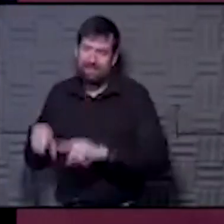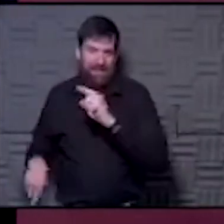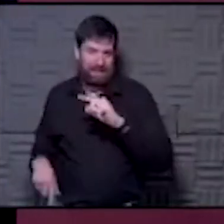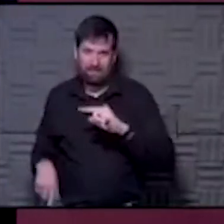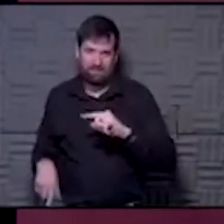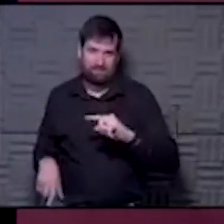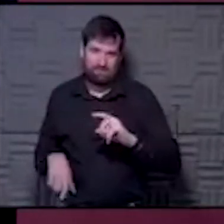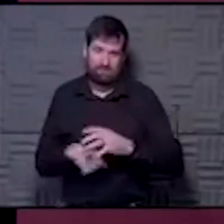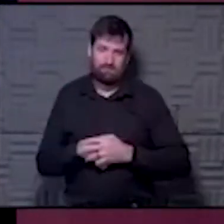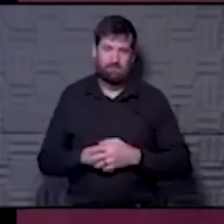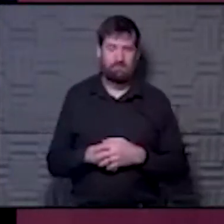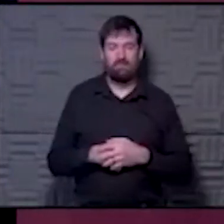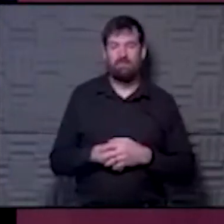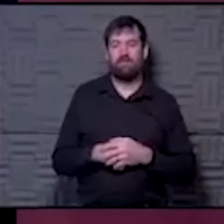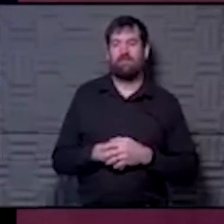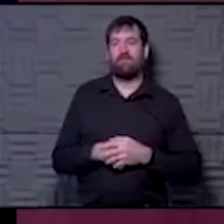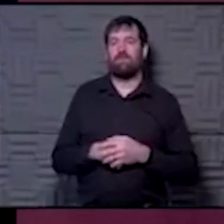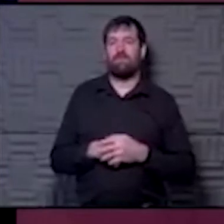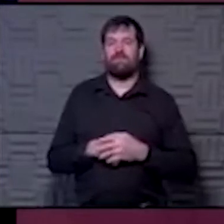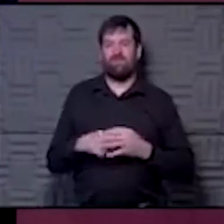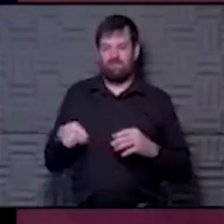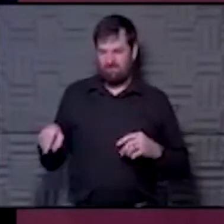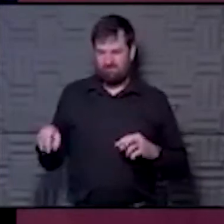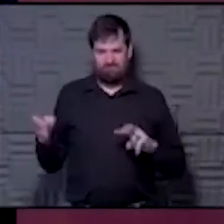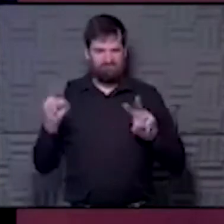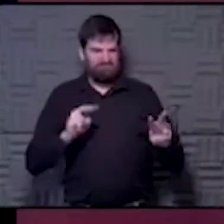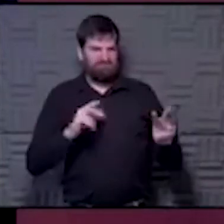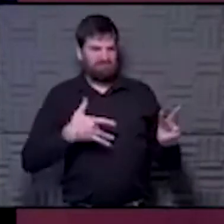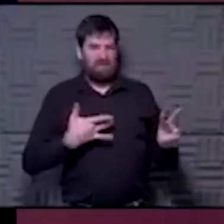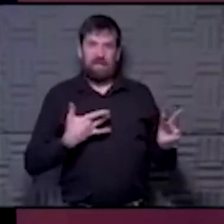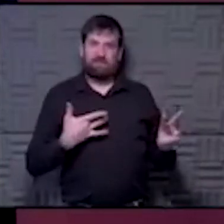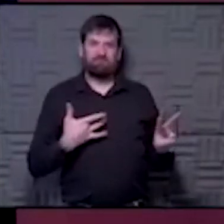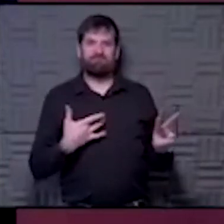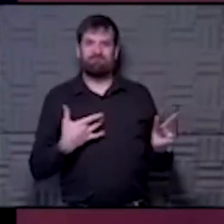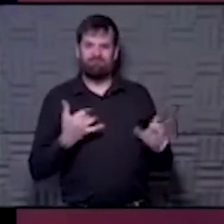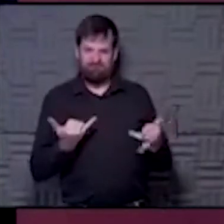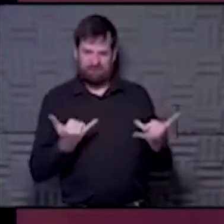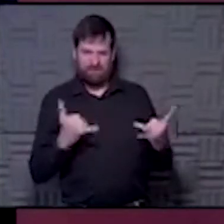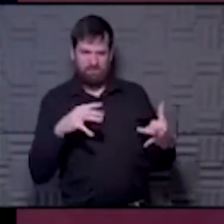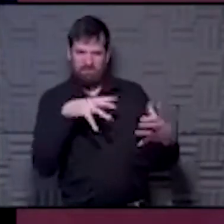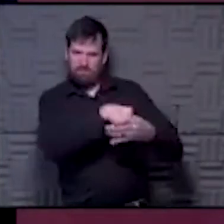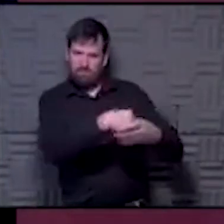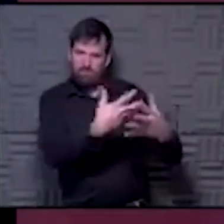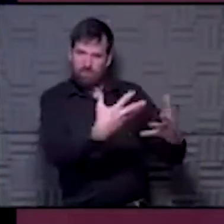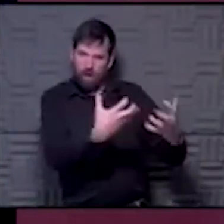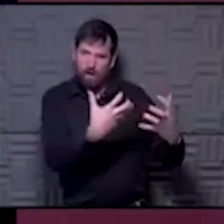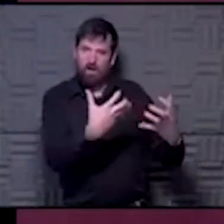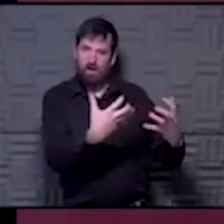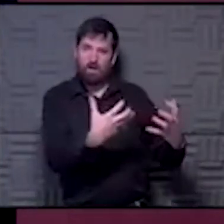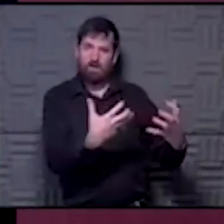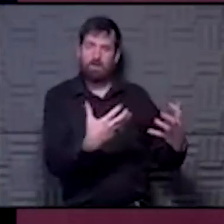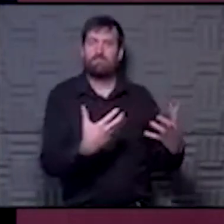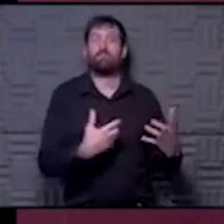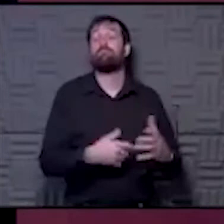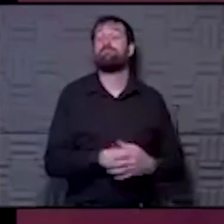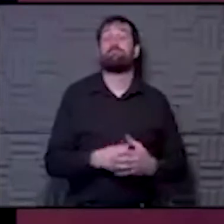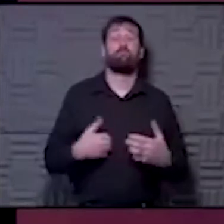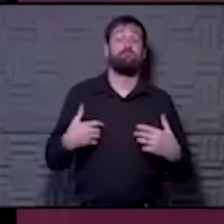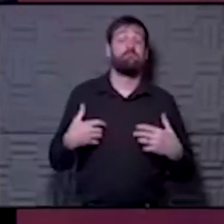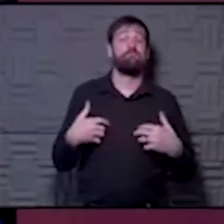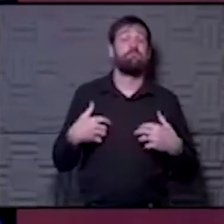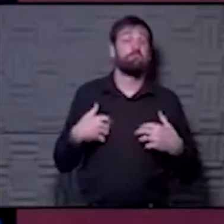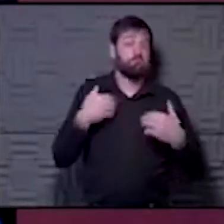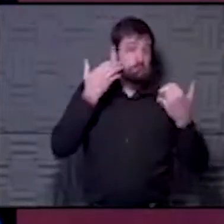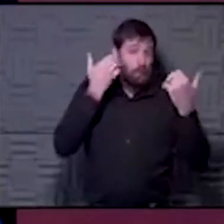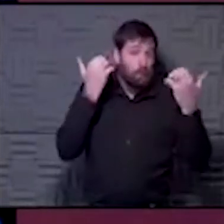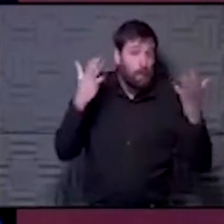so that there will be the sense from the people who haven't been vaccinated now they're going to want to go get into it. What I don't know